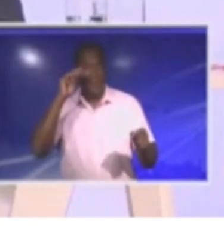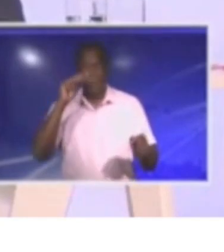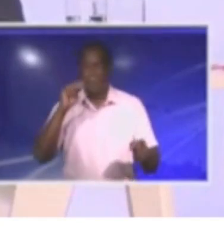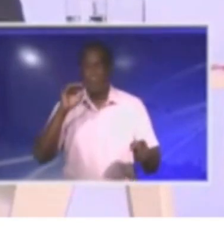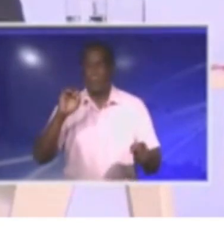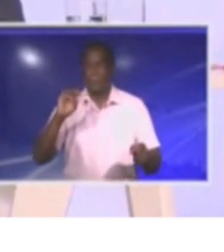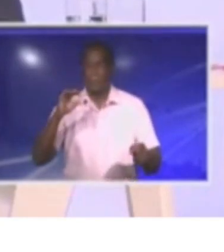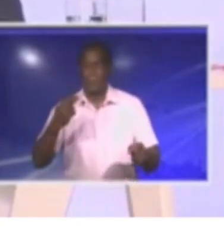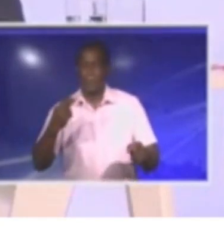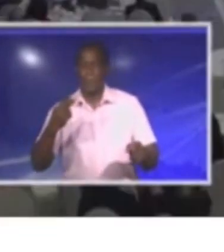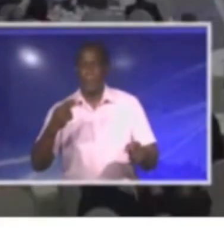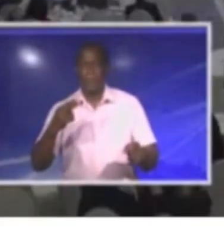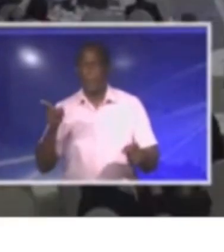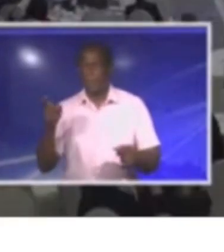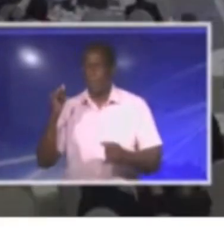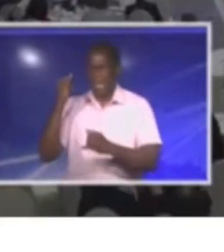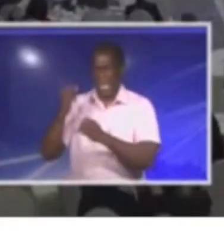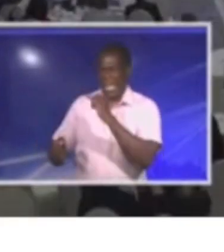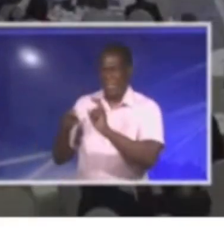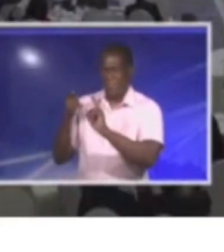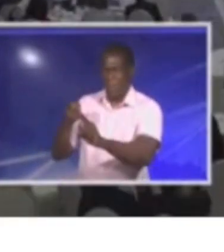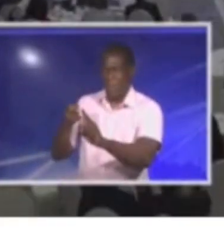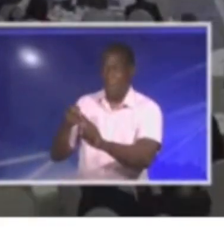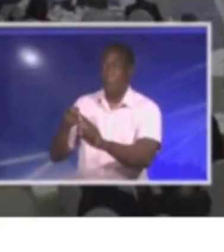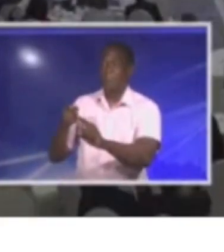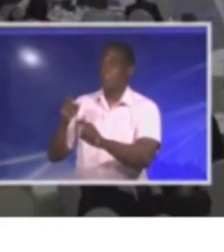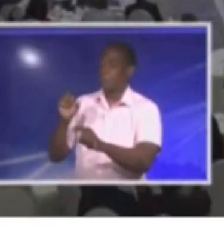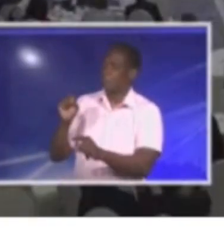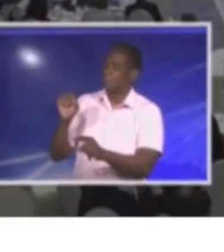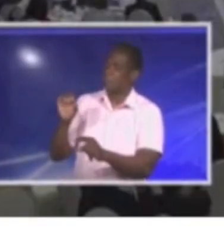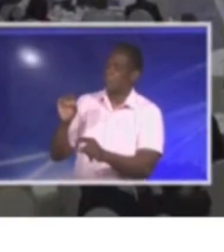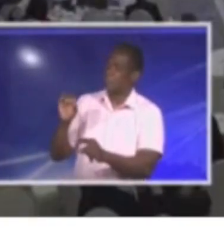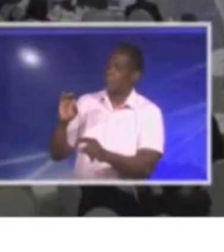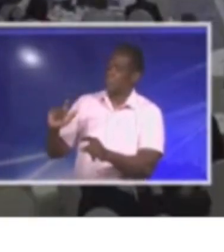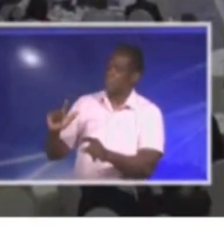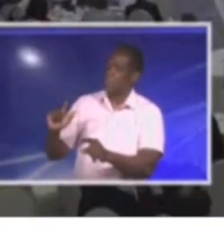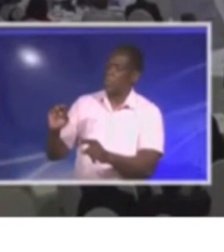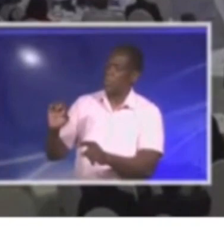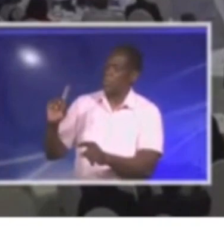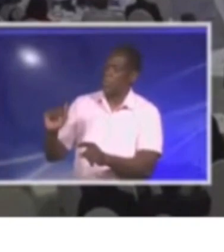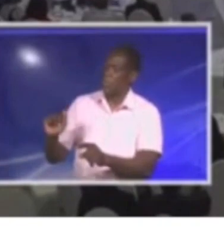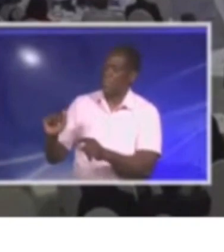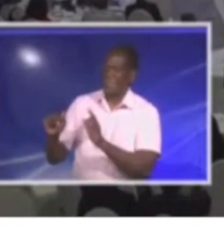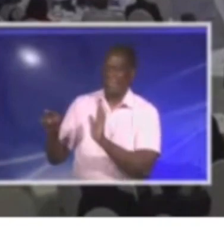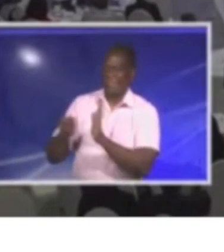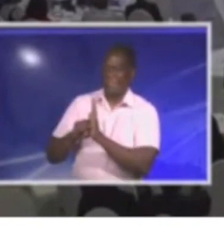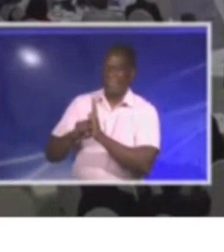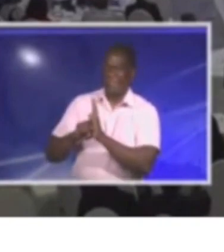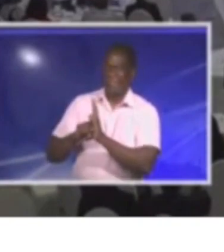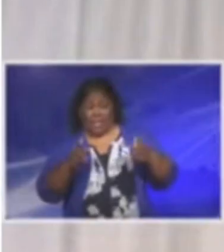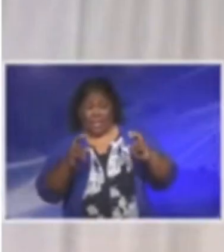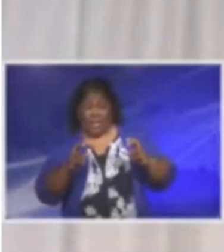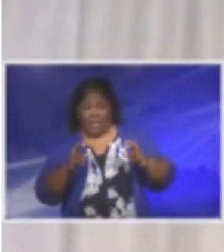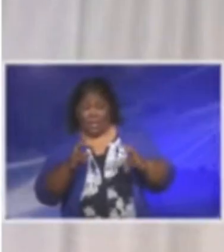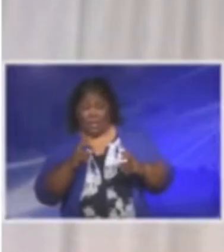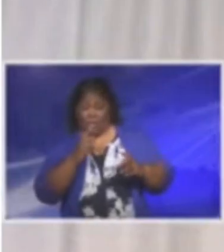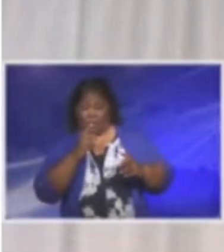Trinidad and Tobago on Monday, the Prime Minister outlined public health recommendations and expressed his optimism.